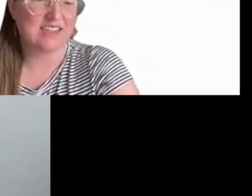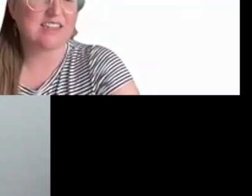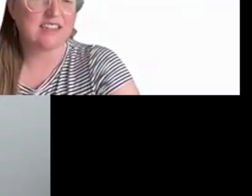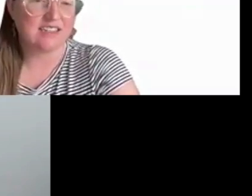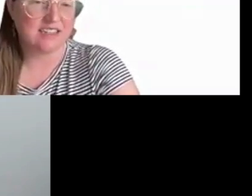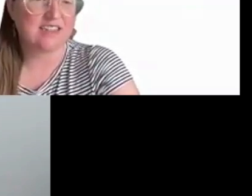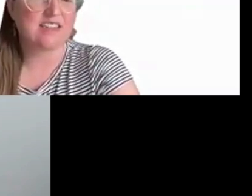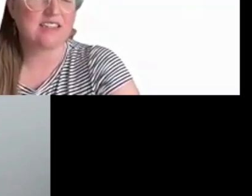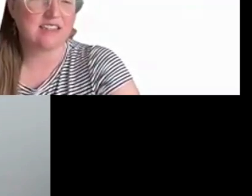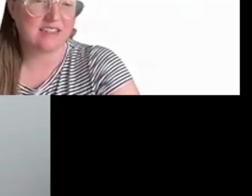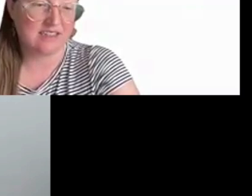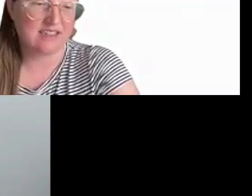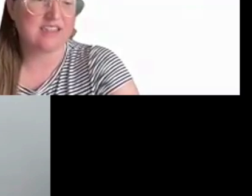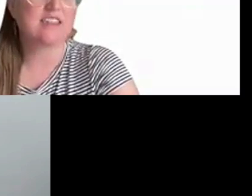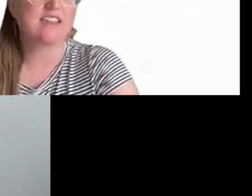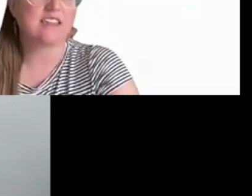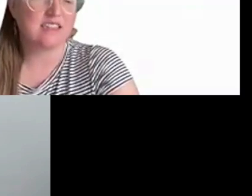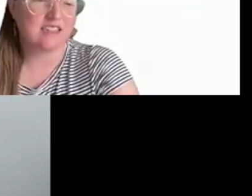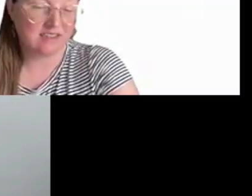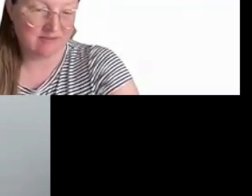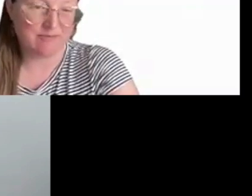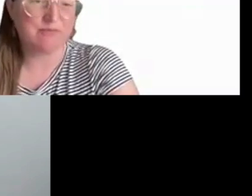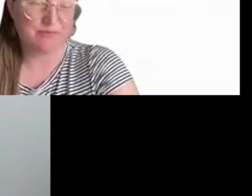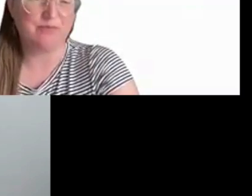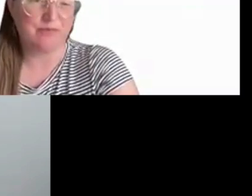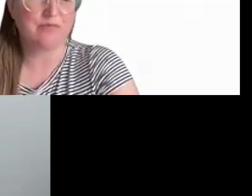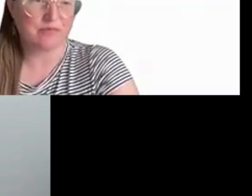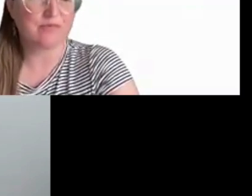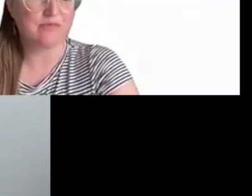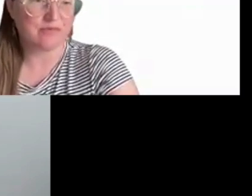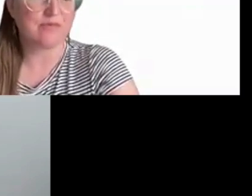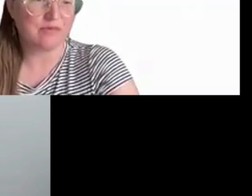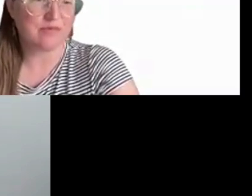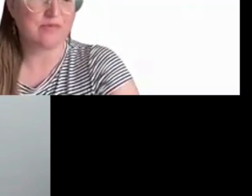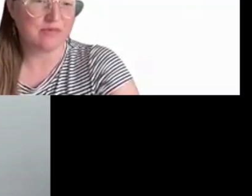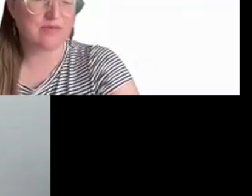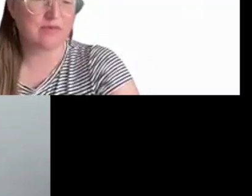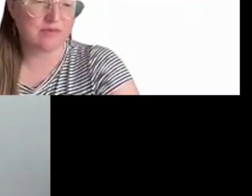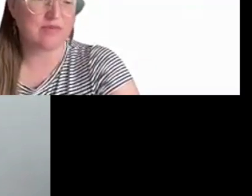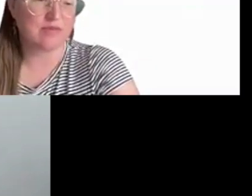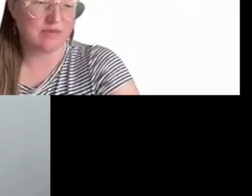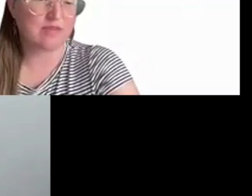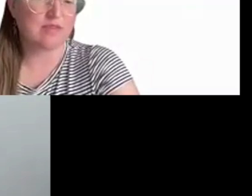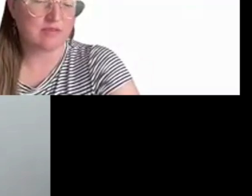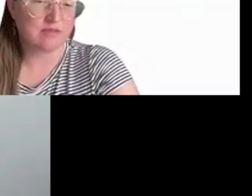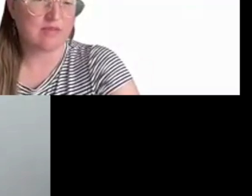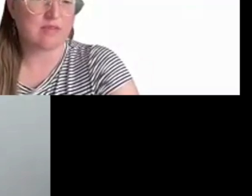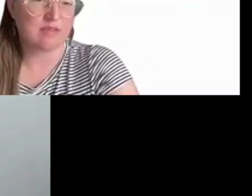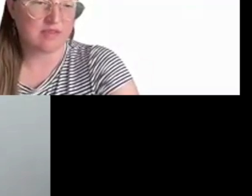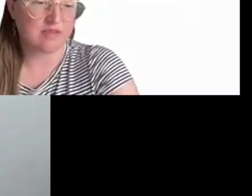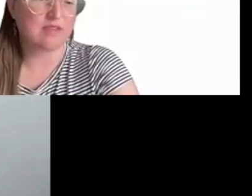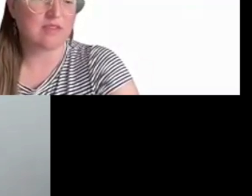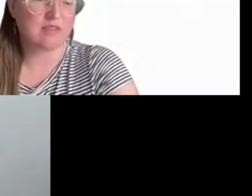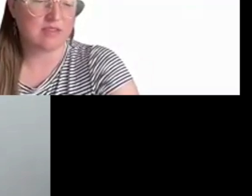Plan, there's a family care plan. So there are other plans out there, and I noticed that you listed a couple of them in the link.